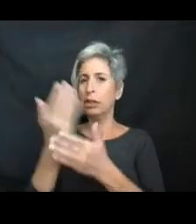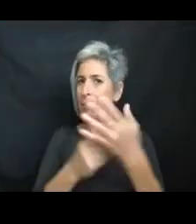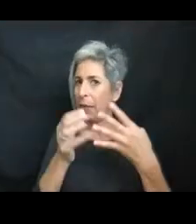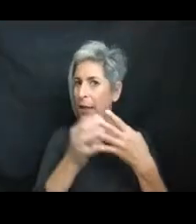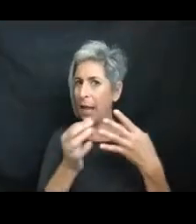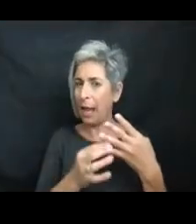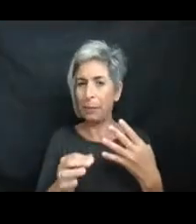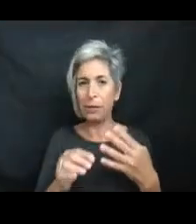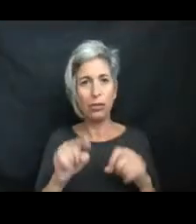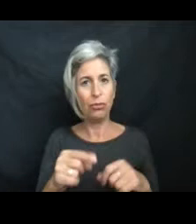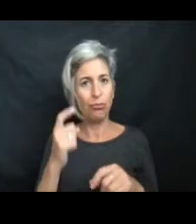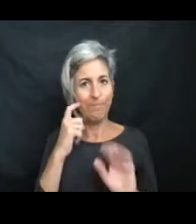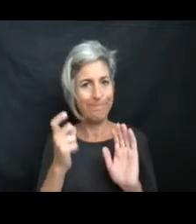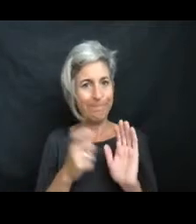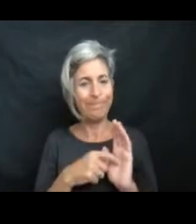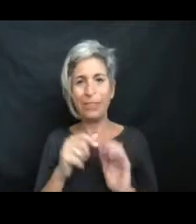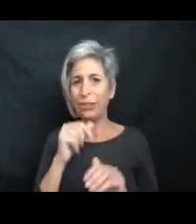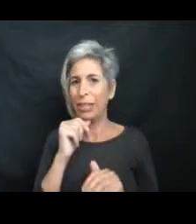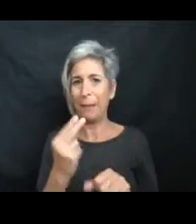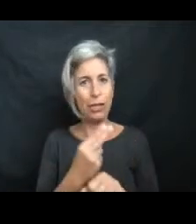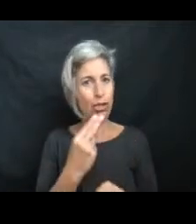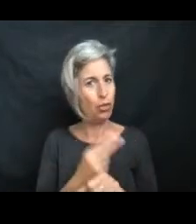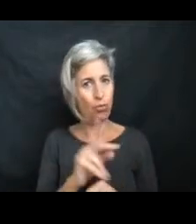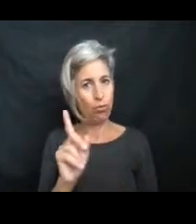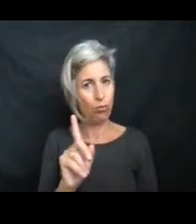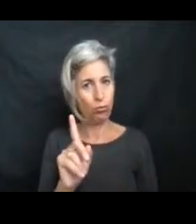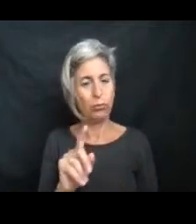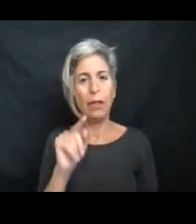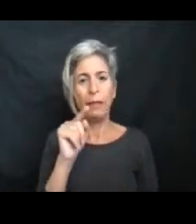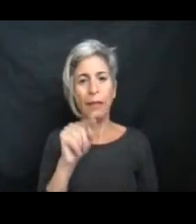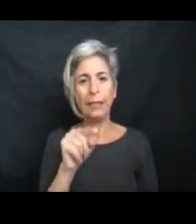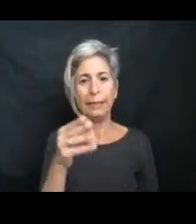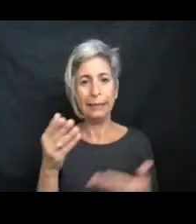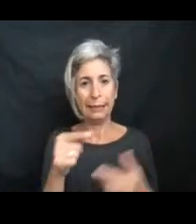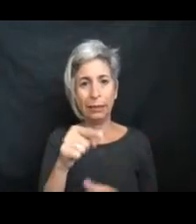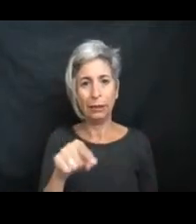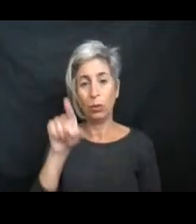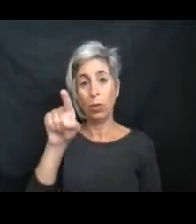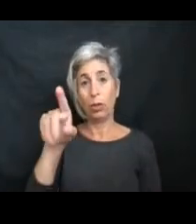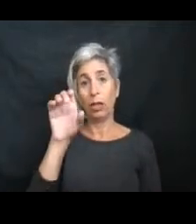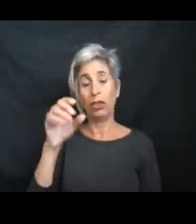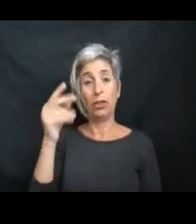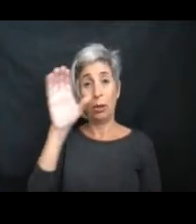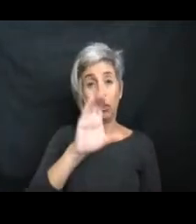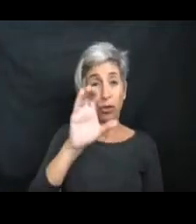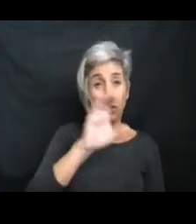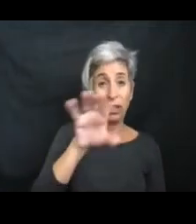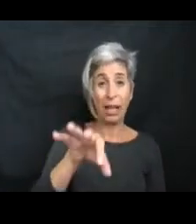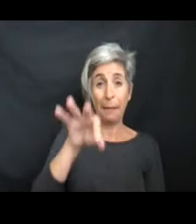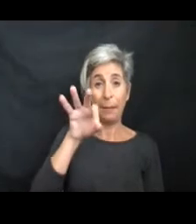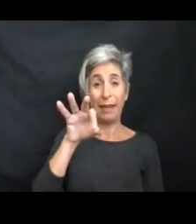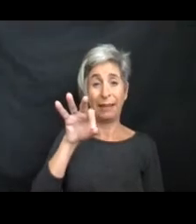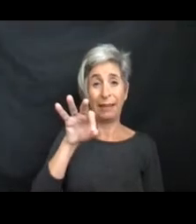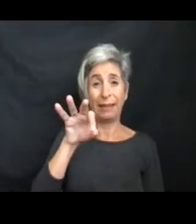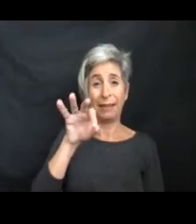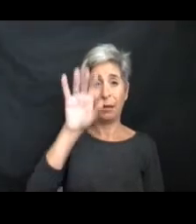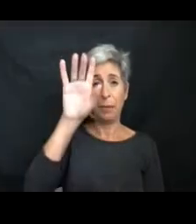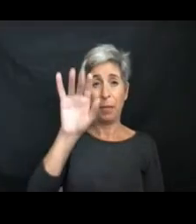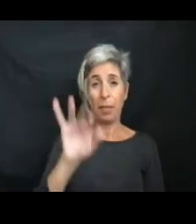that shouldn't be used. This one right here is the one I'm looking for, and you can